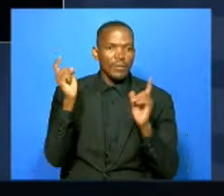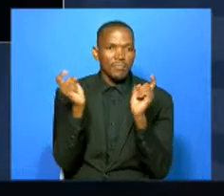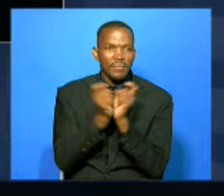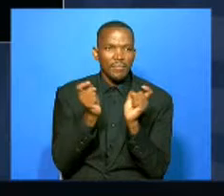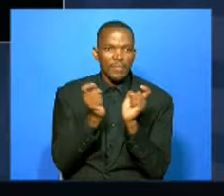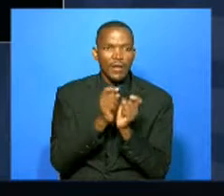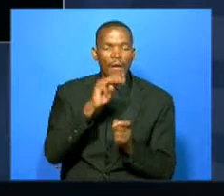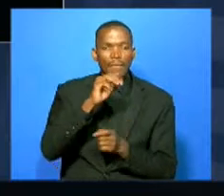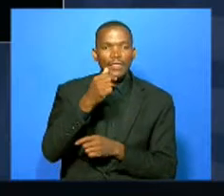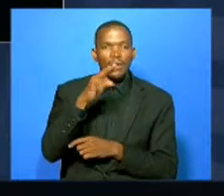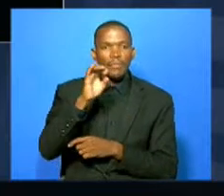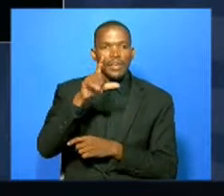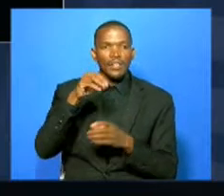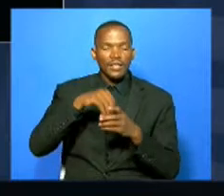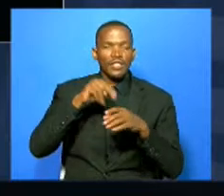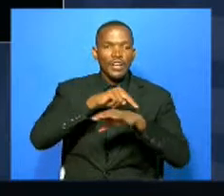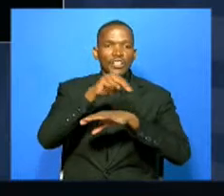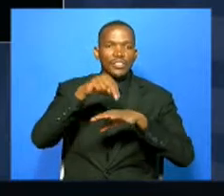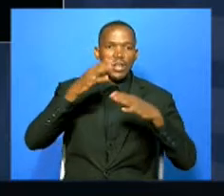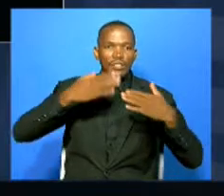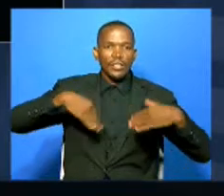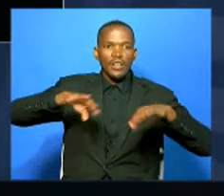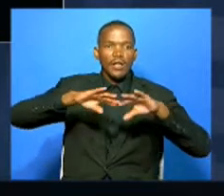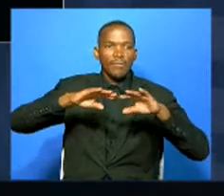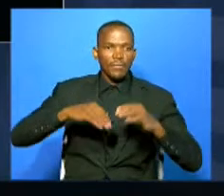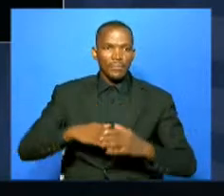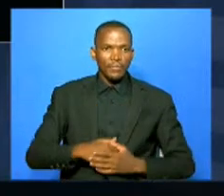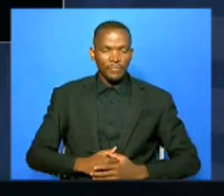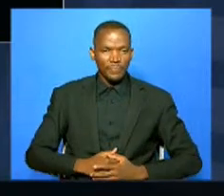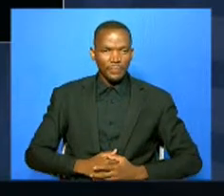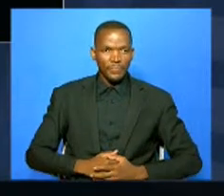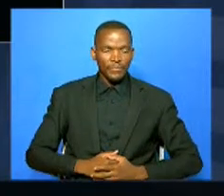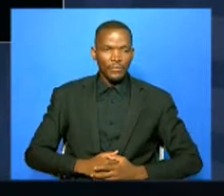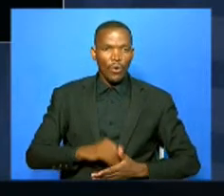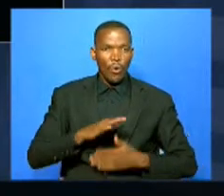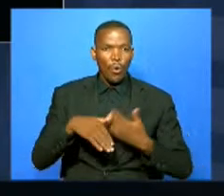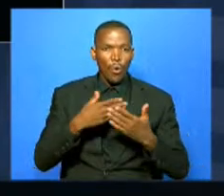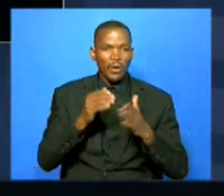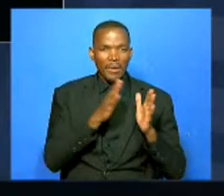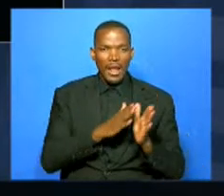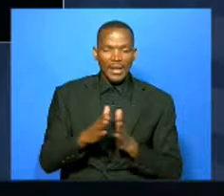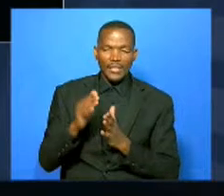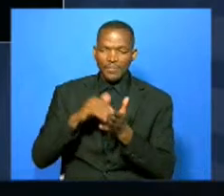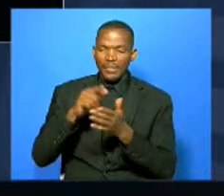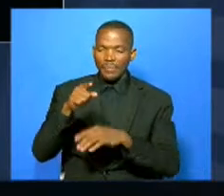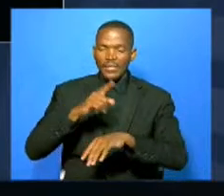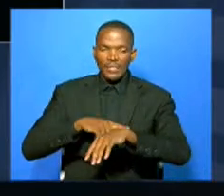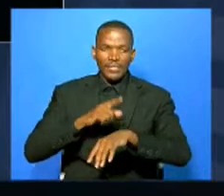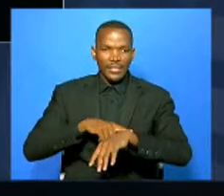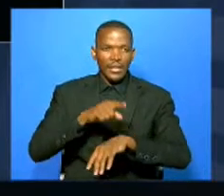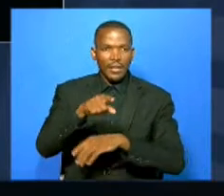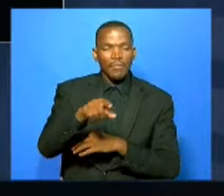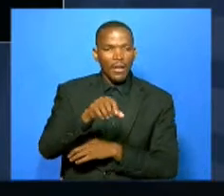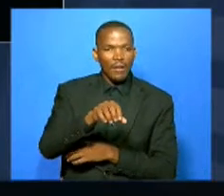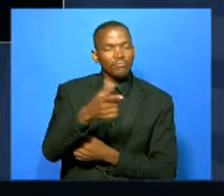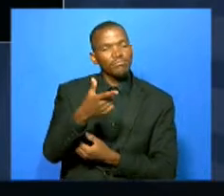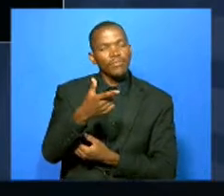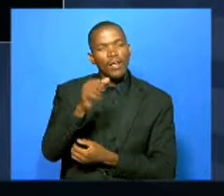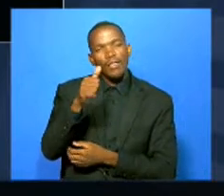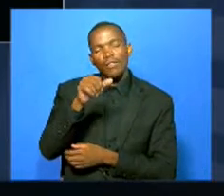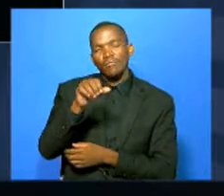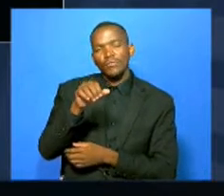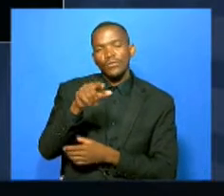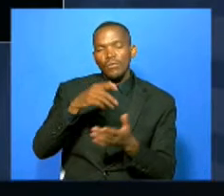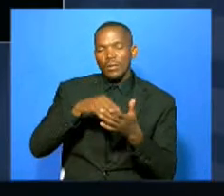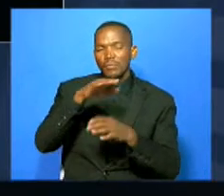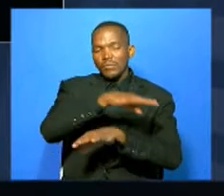lebagana le Matebele kwa National Stadium. Metshameko yotlhe e rulaganyetswe go simolola metsotso e masome a mararo morago ga nako ya boraro